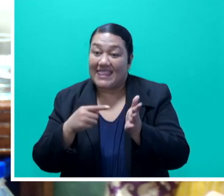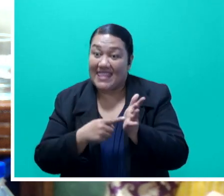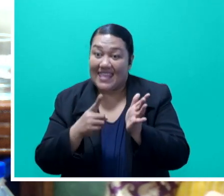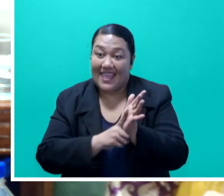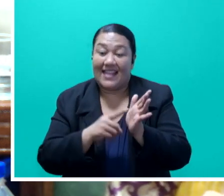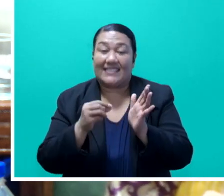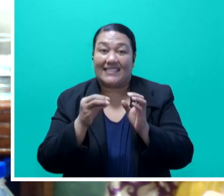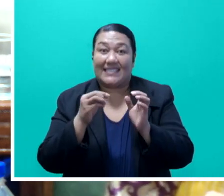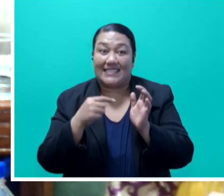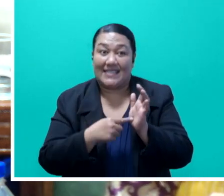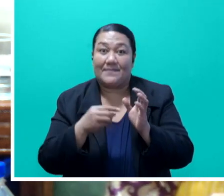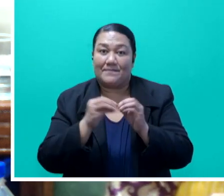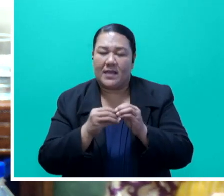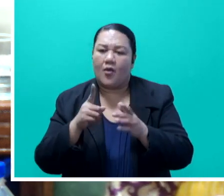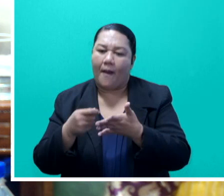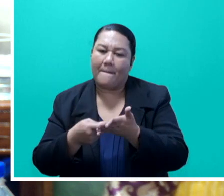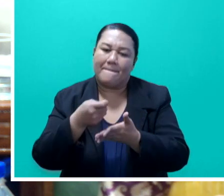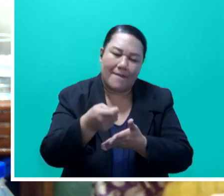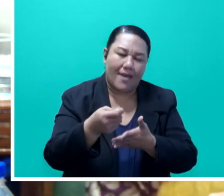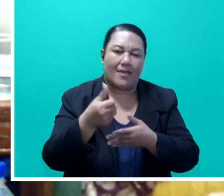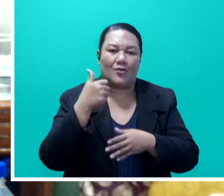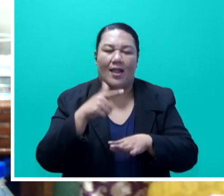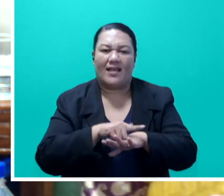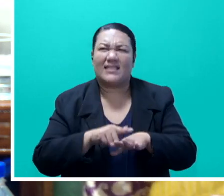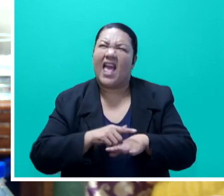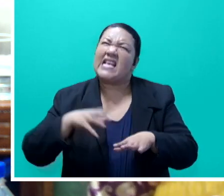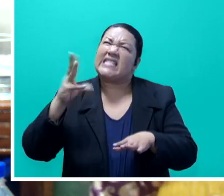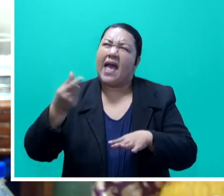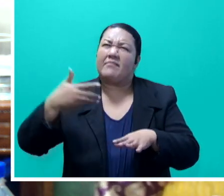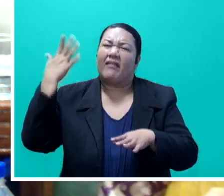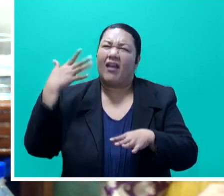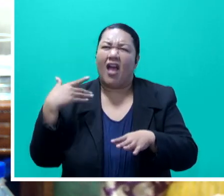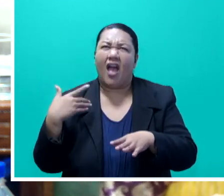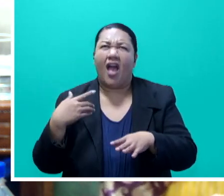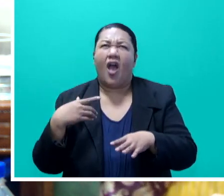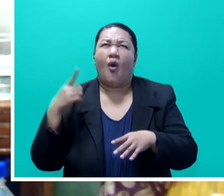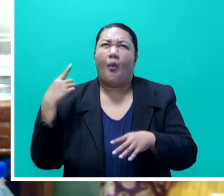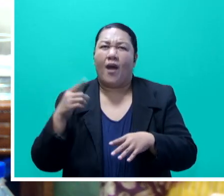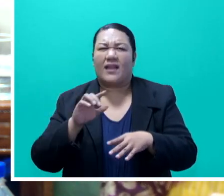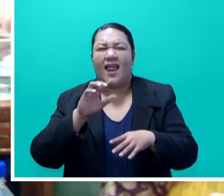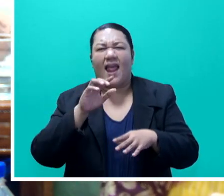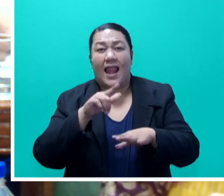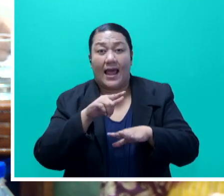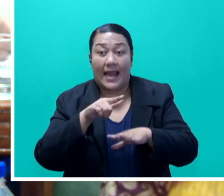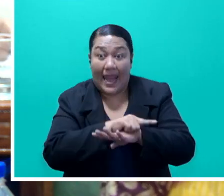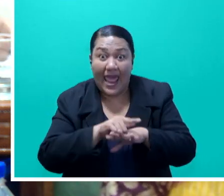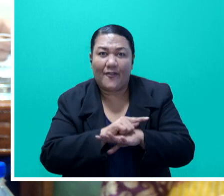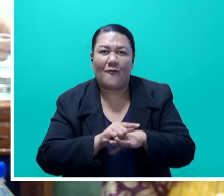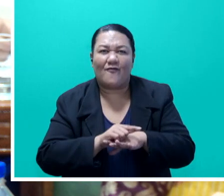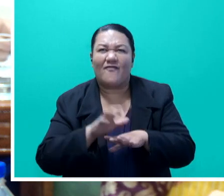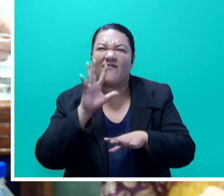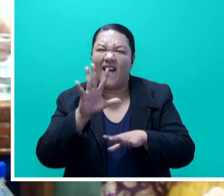in some cases, sir, the development leases were taken 5 years ago, and therefore they've expired. We're now negotiating to